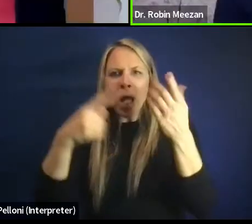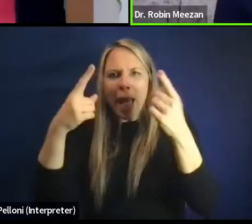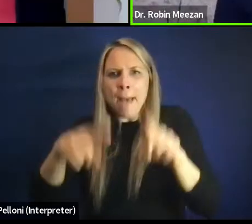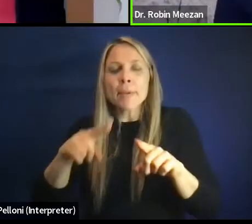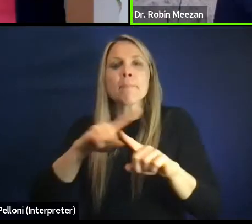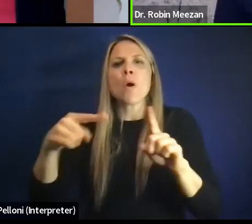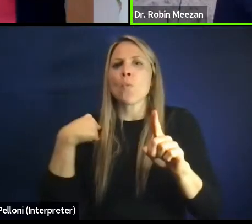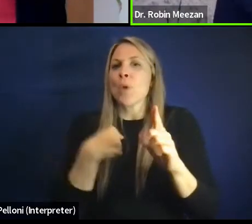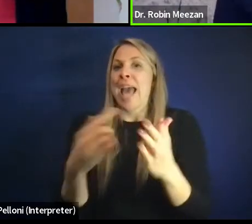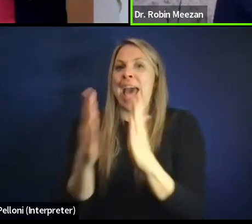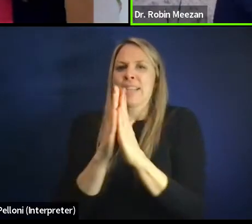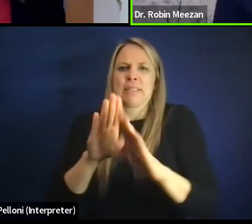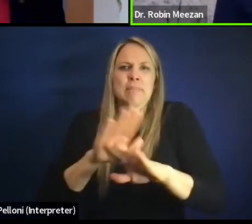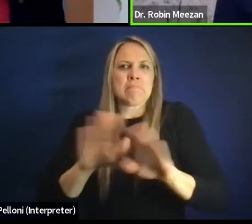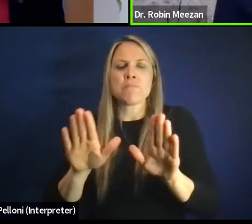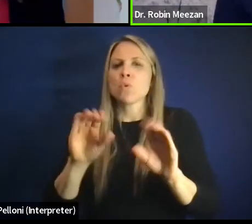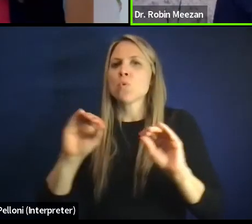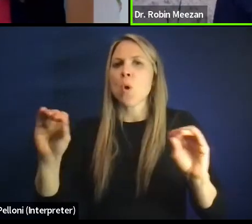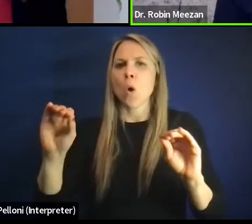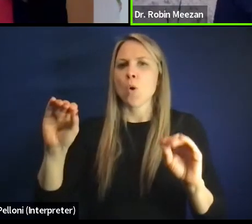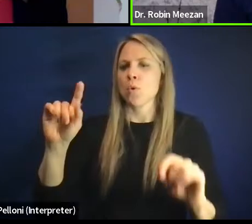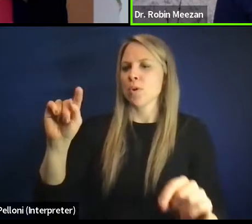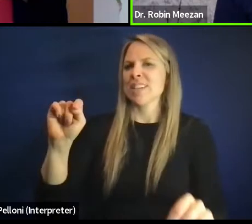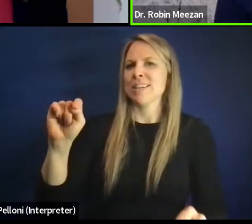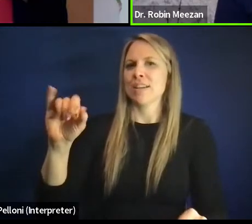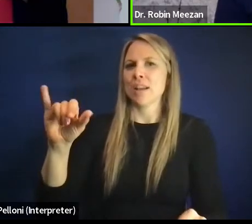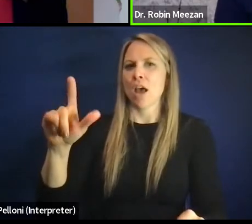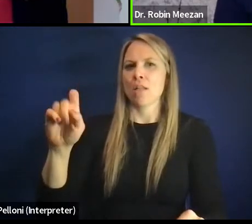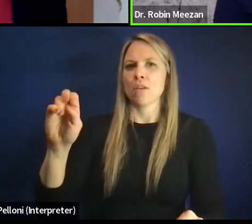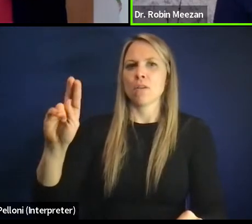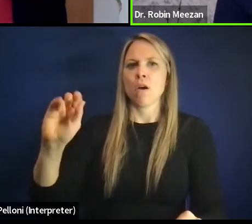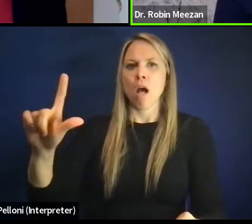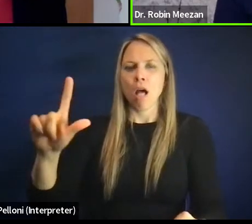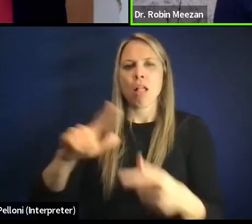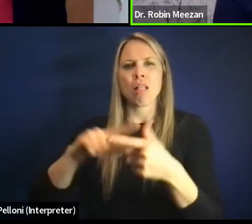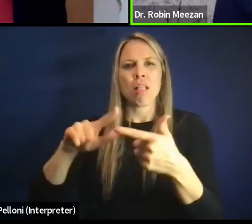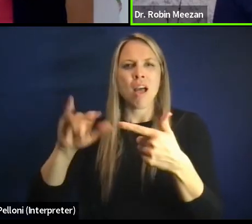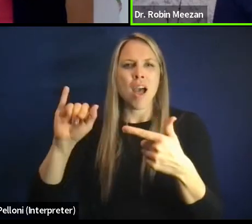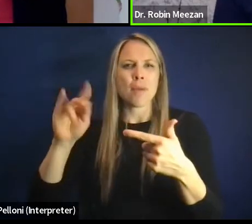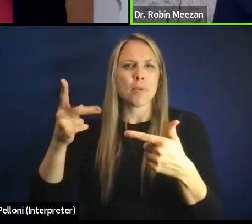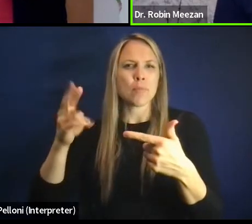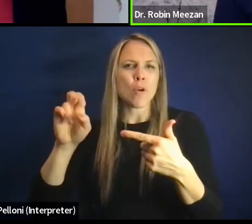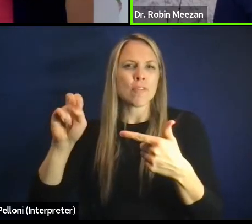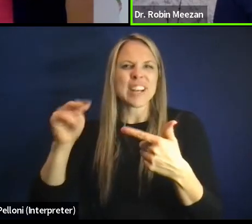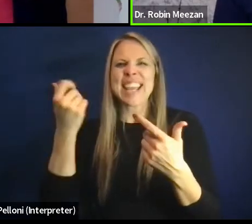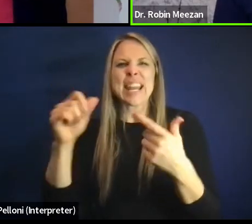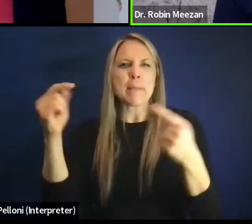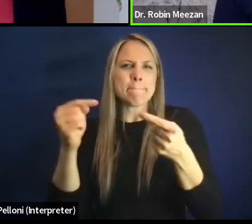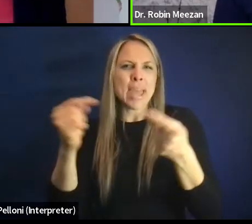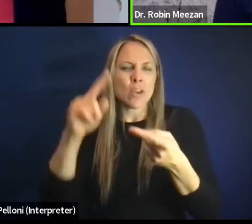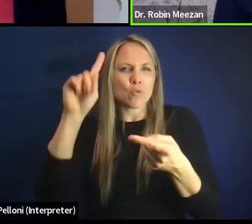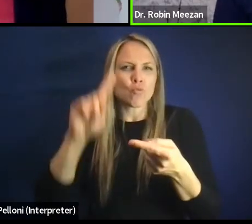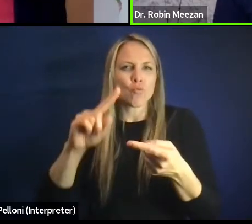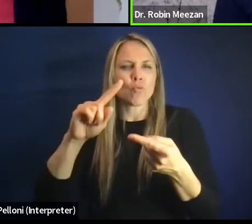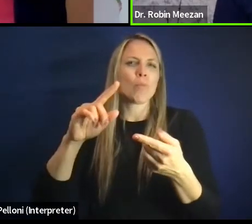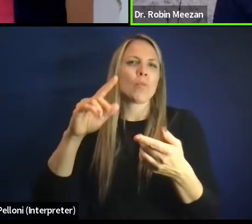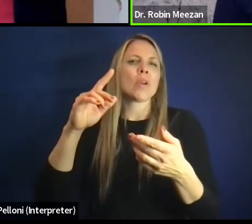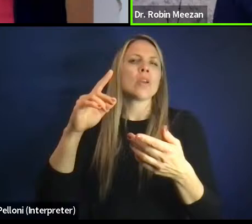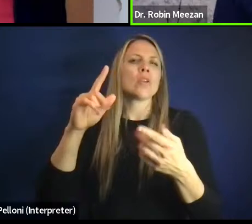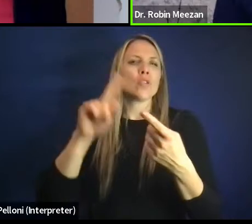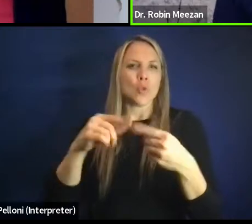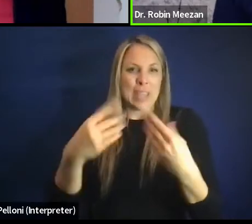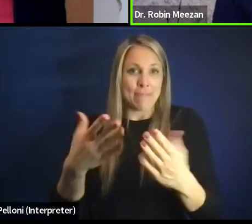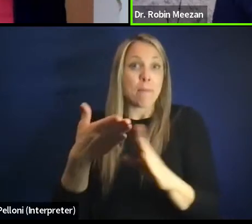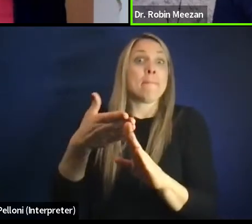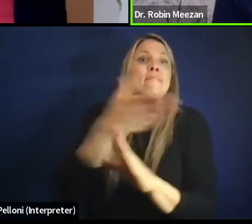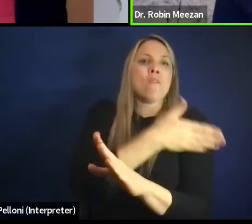the effectiveness of the vaccine. It's better to wait till after, but of course, after sore arm, totally fine to give an appropriate